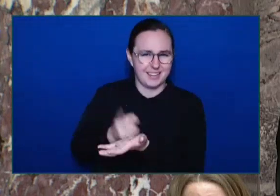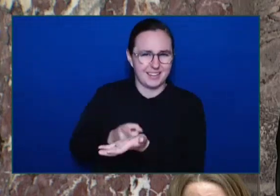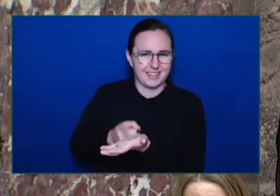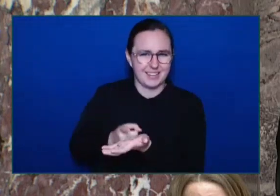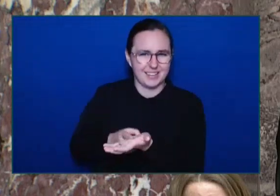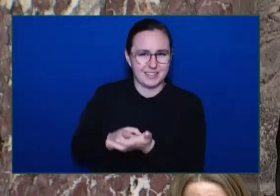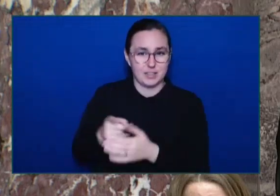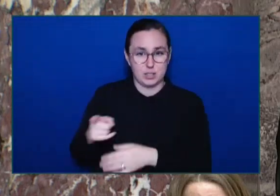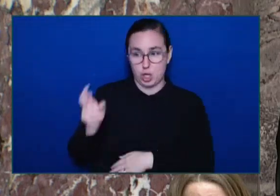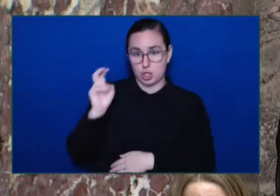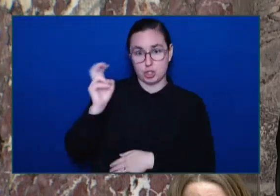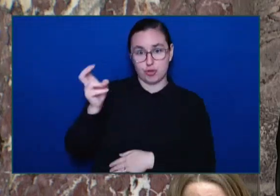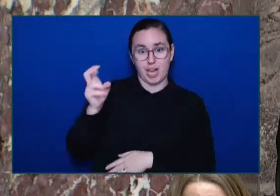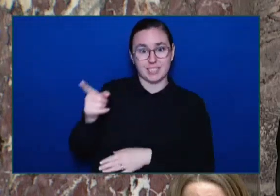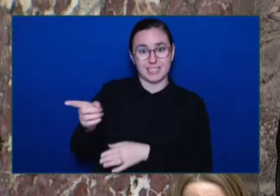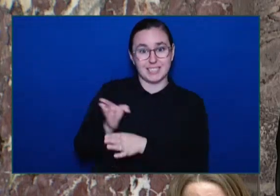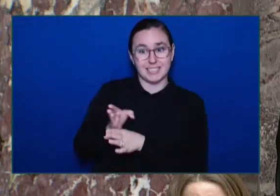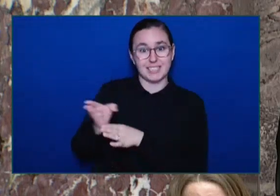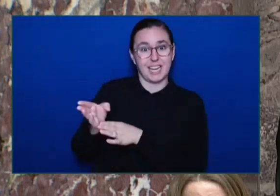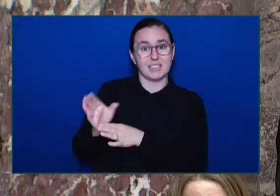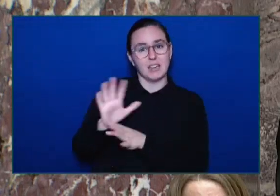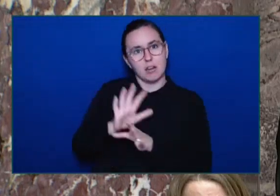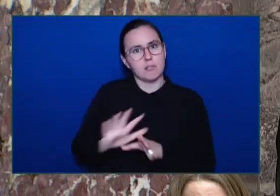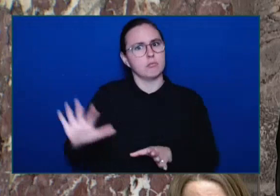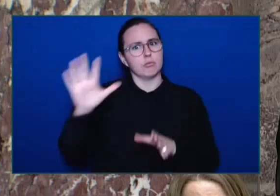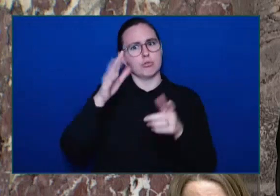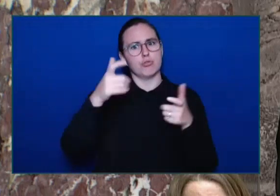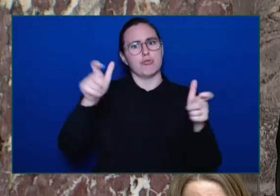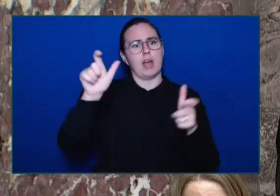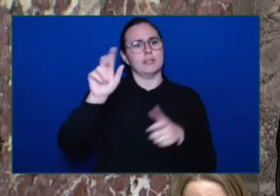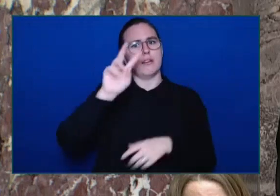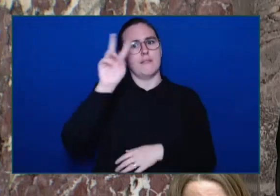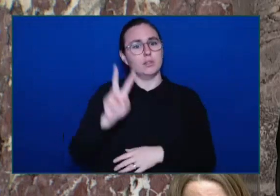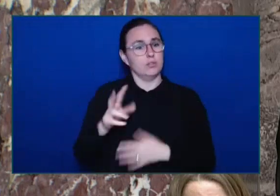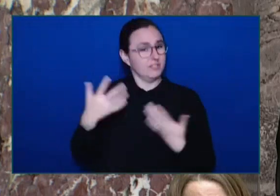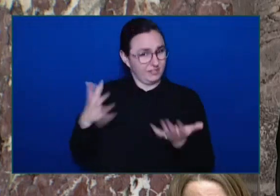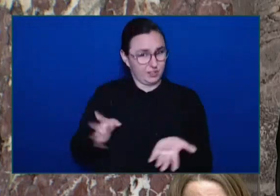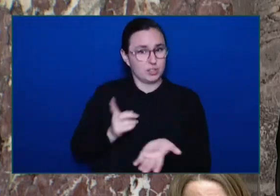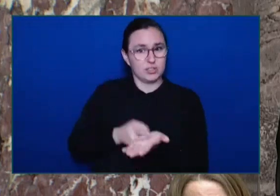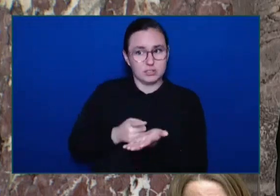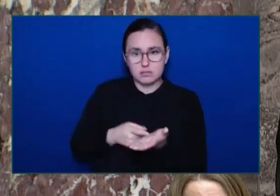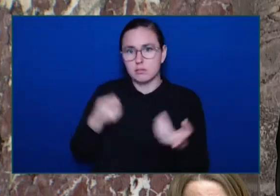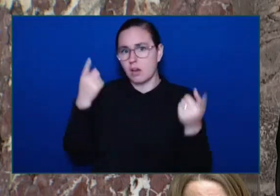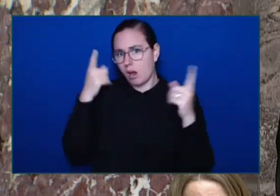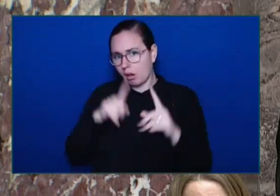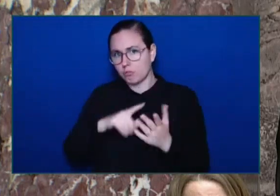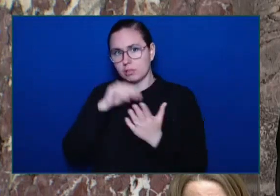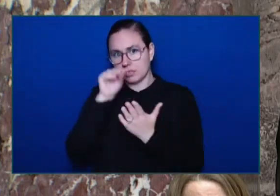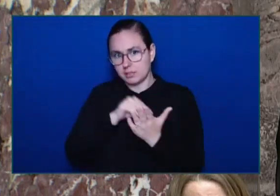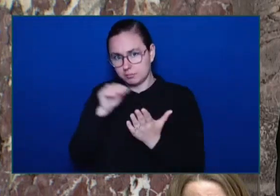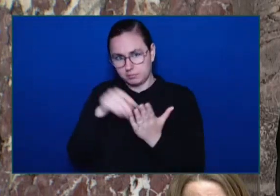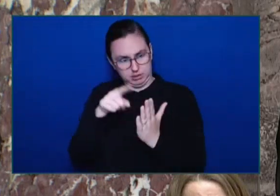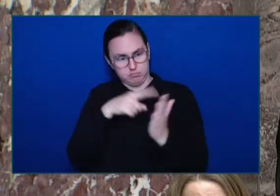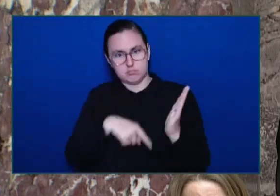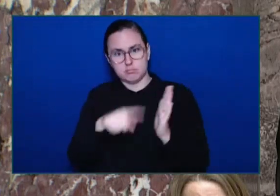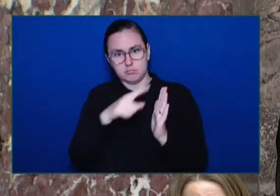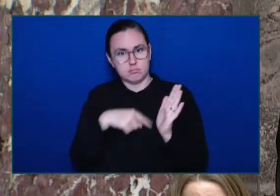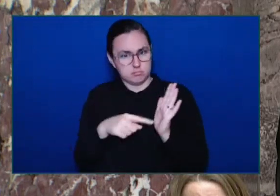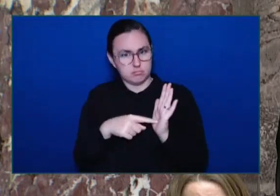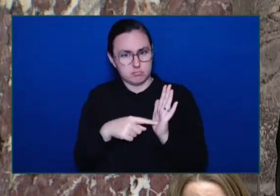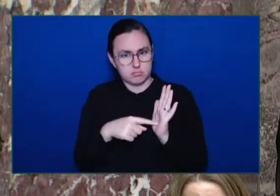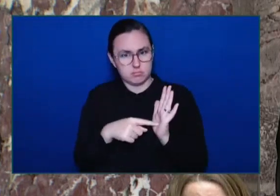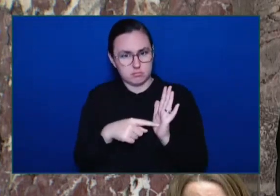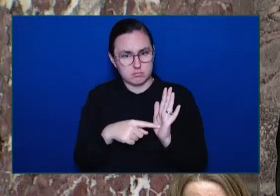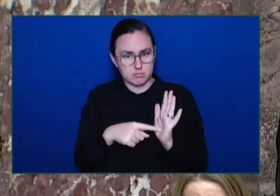for example, just last month, Metro Vancouver TransLink workers have also recently achieved a collective agreement,